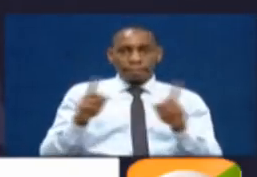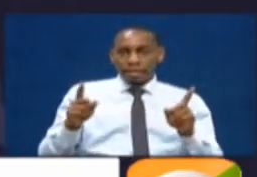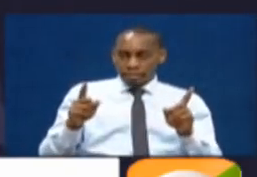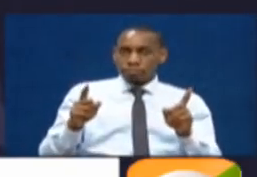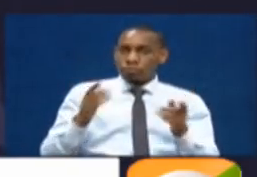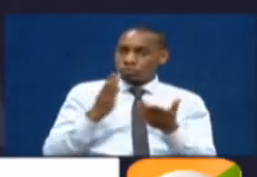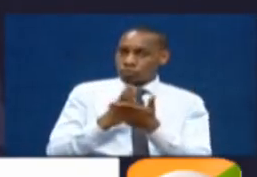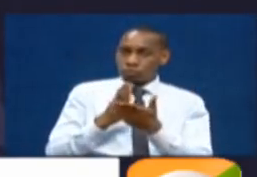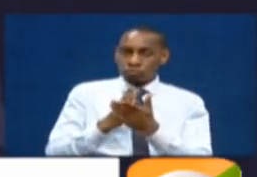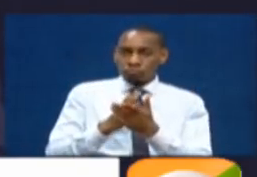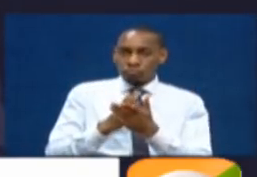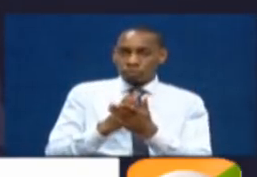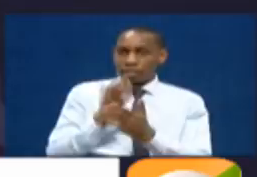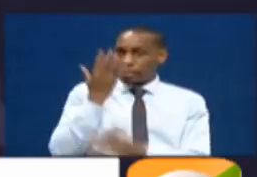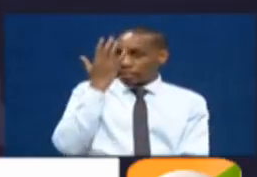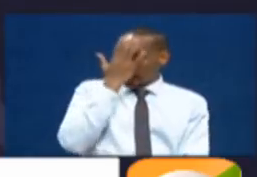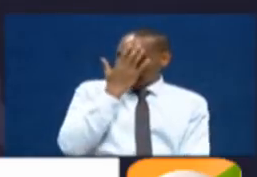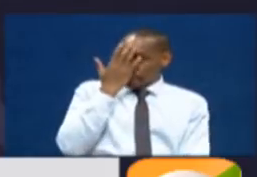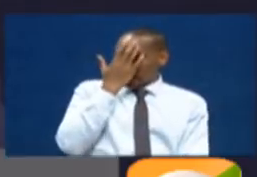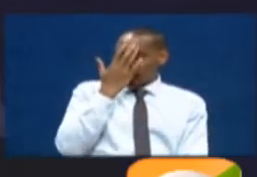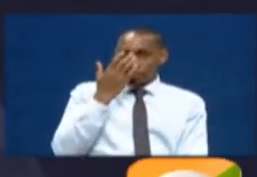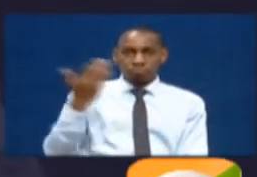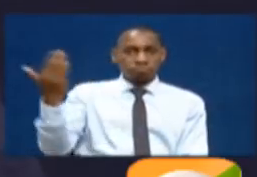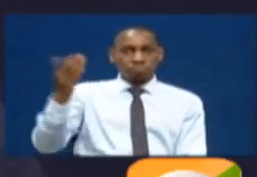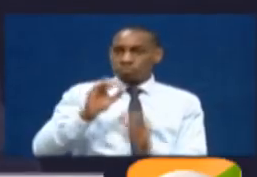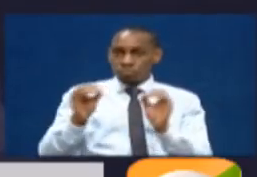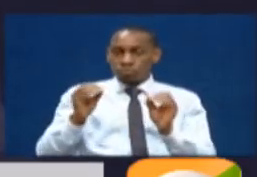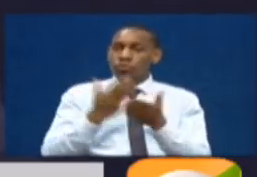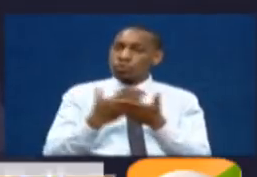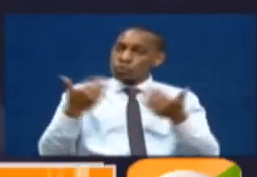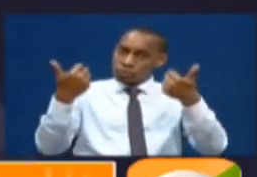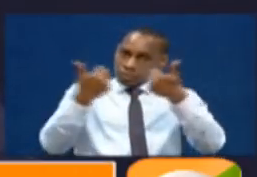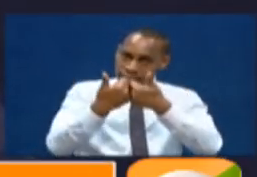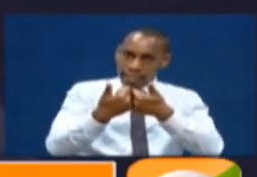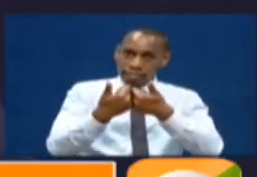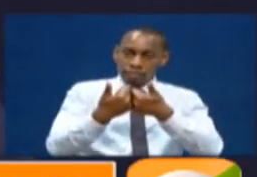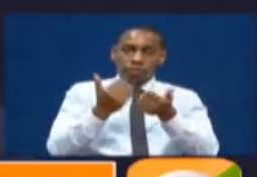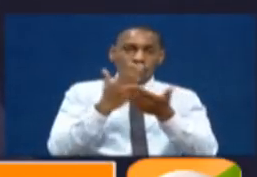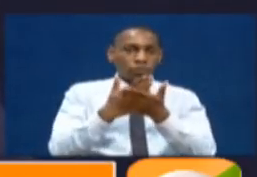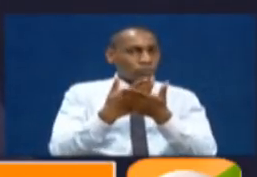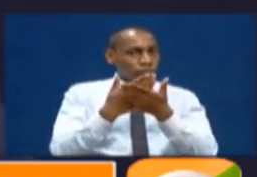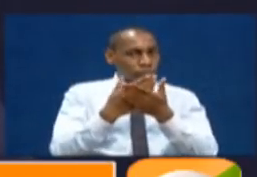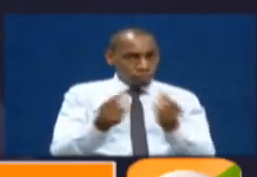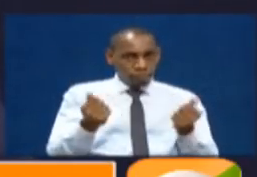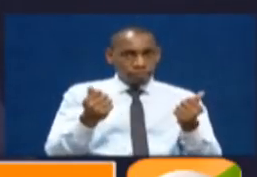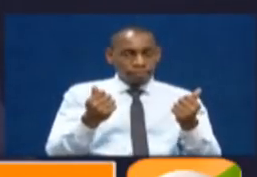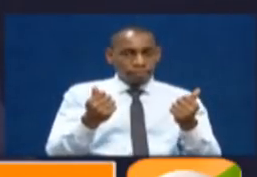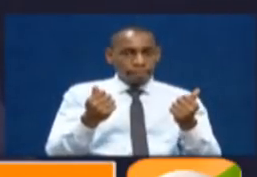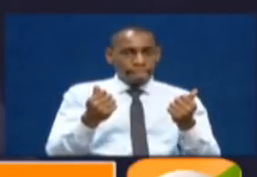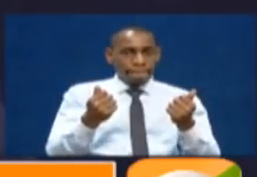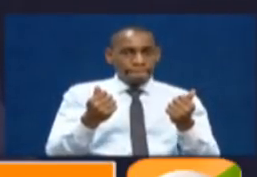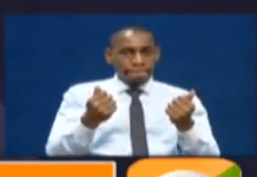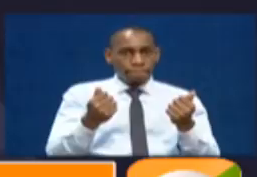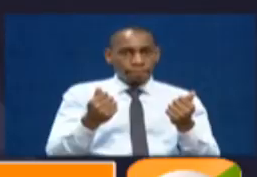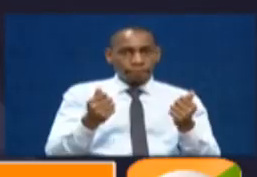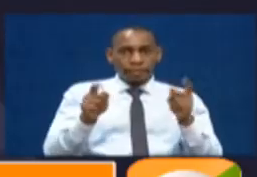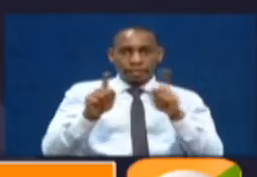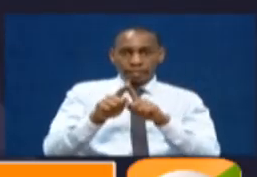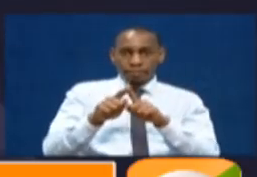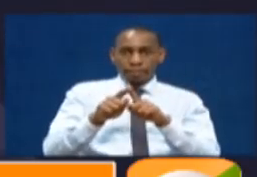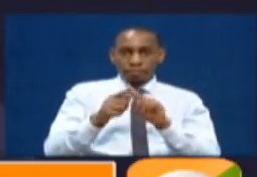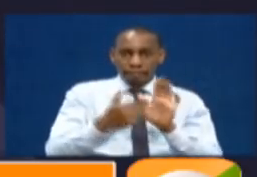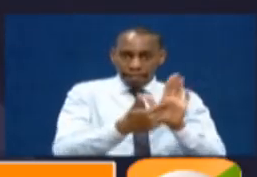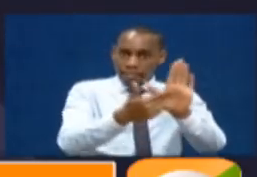from speaking about it, because I faced it, I confronted it, I brought it to an